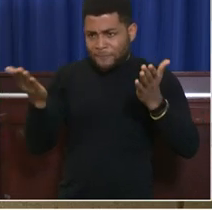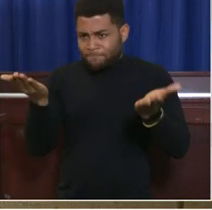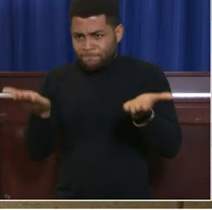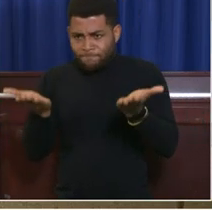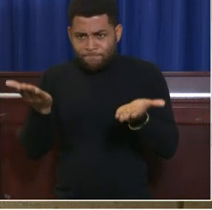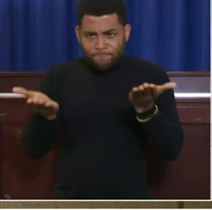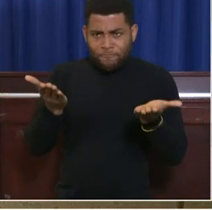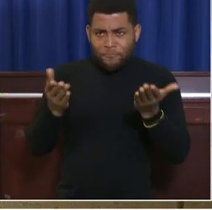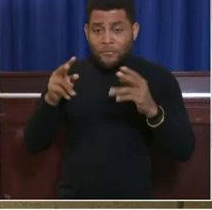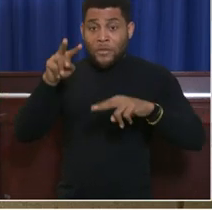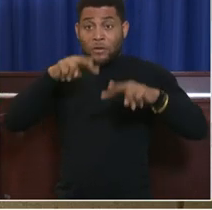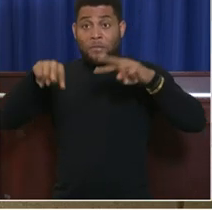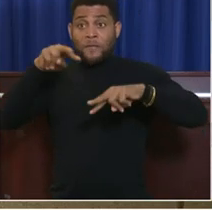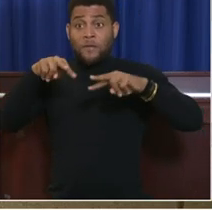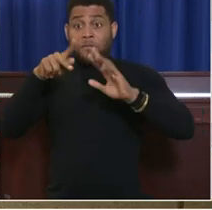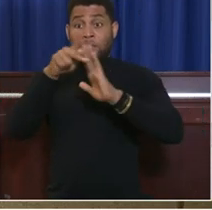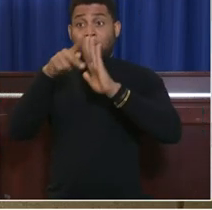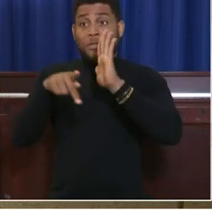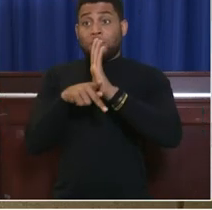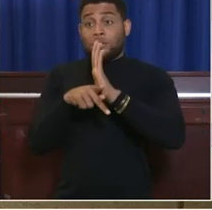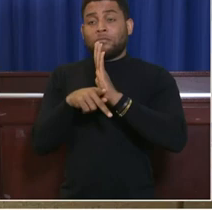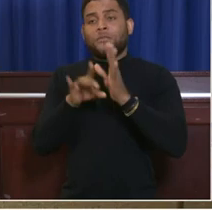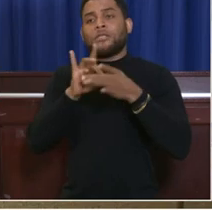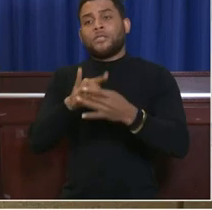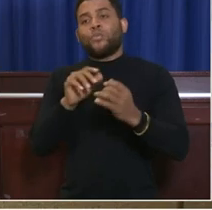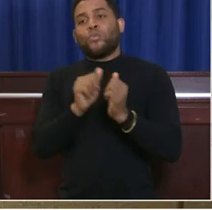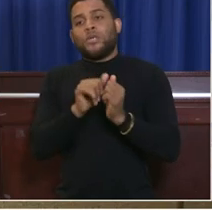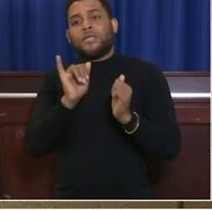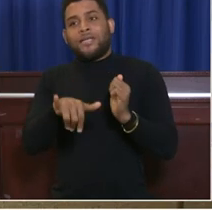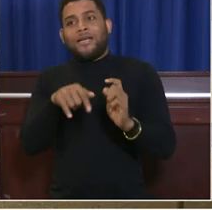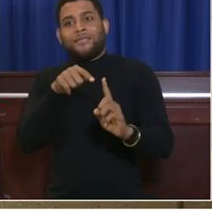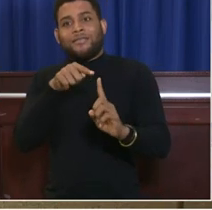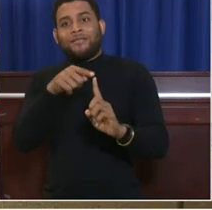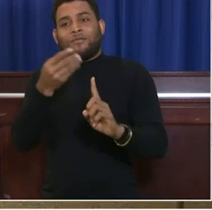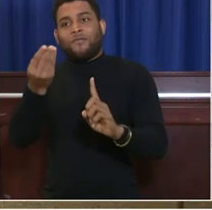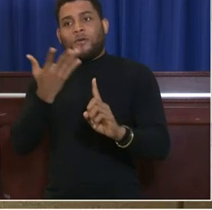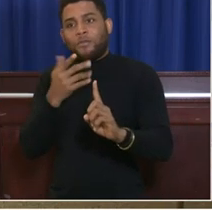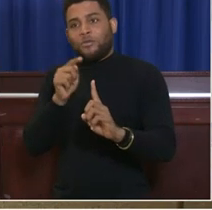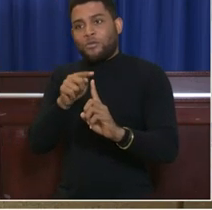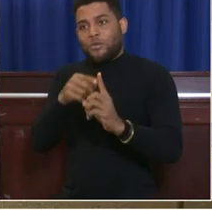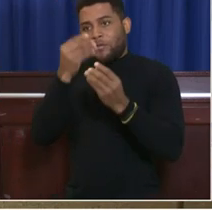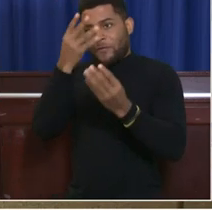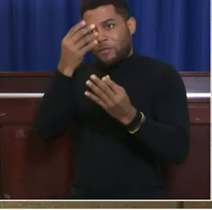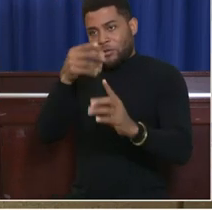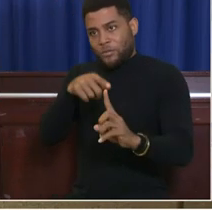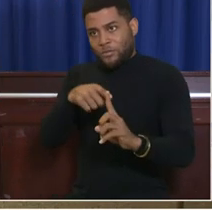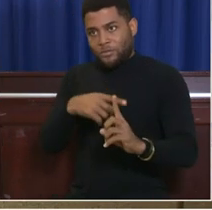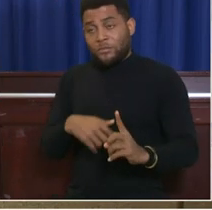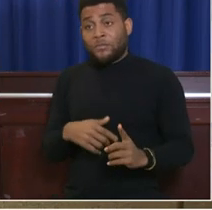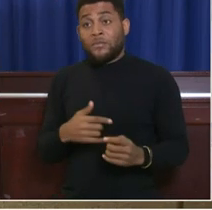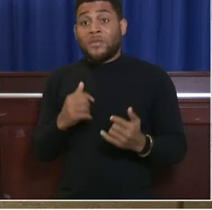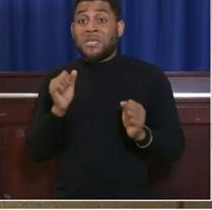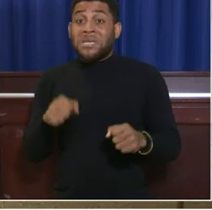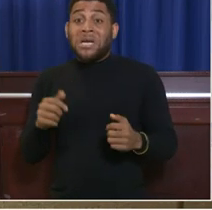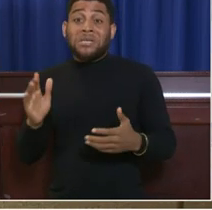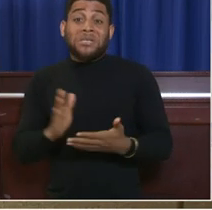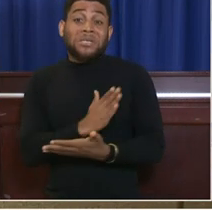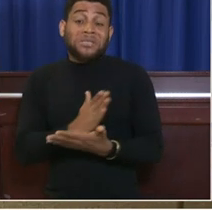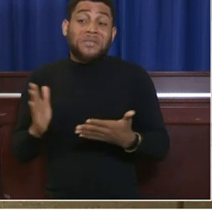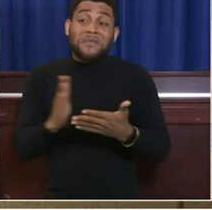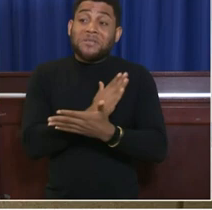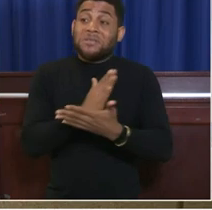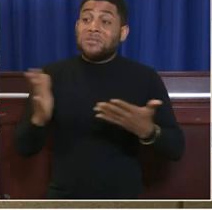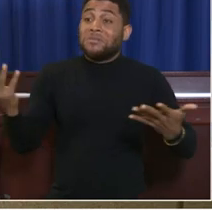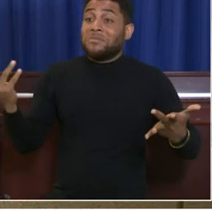that risk assessment and may consist of anything ranging from regular contact with a pretrial supervision officer. It may also